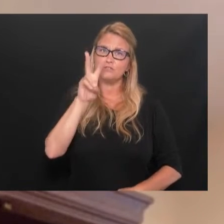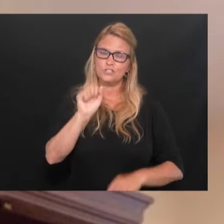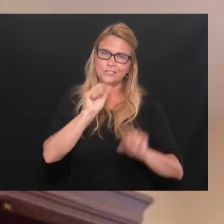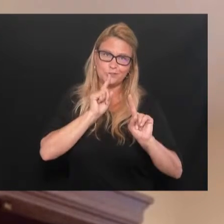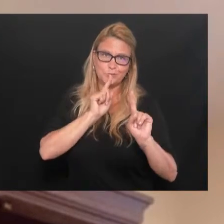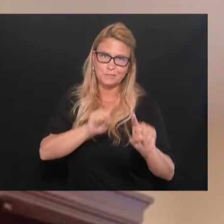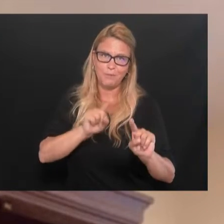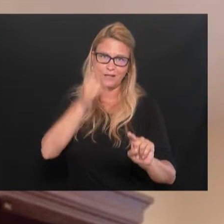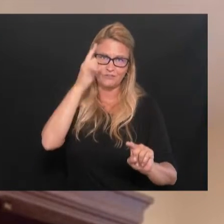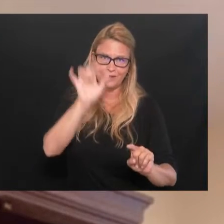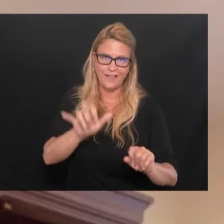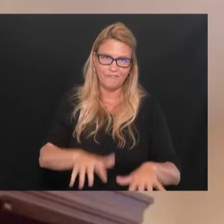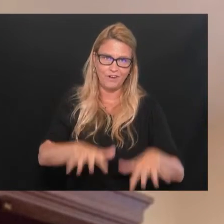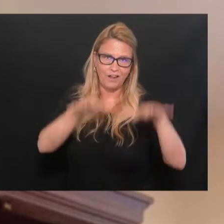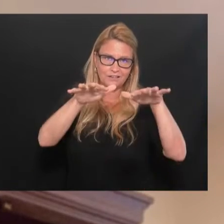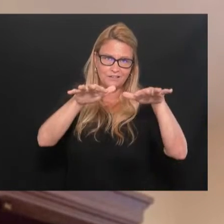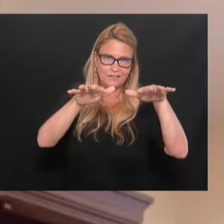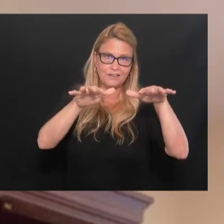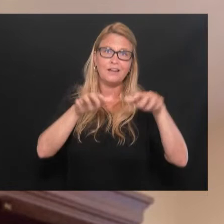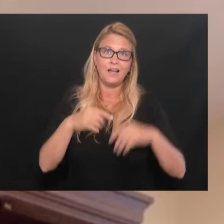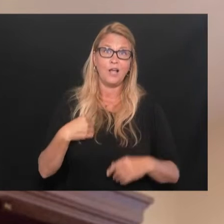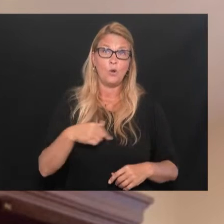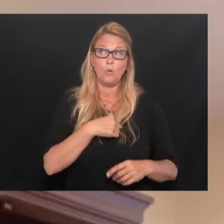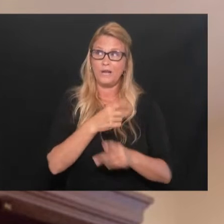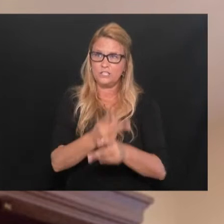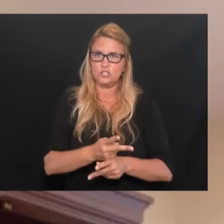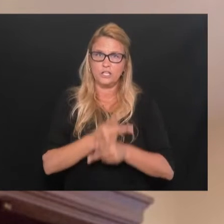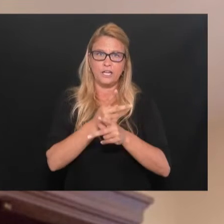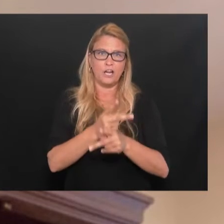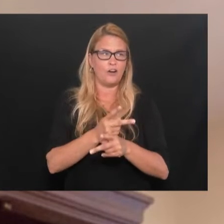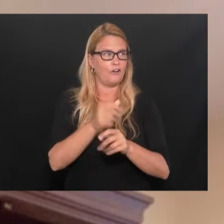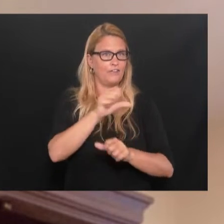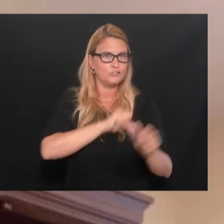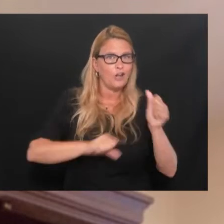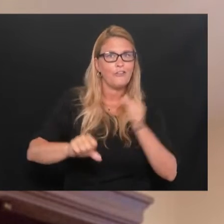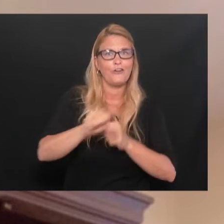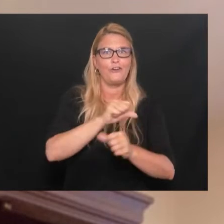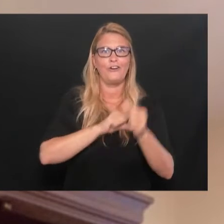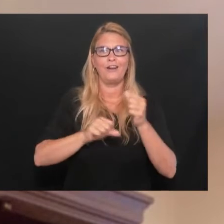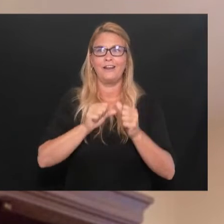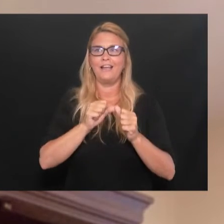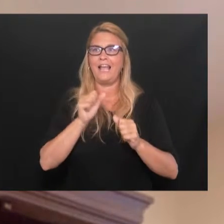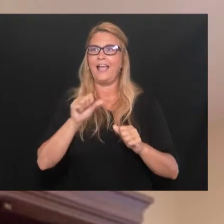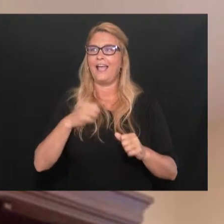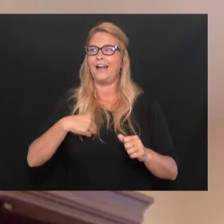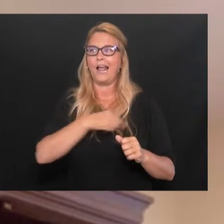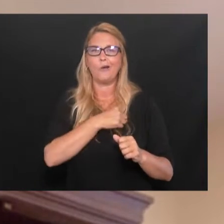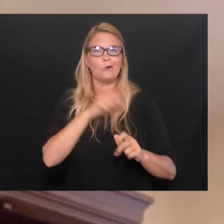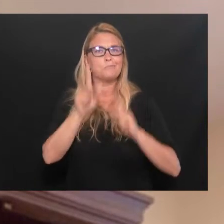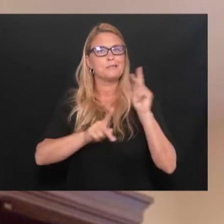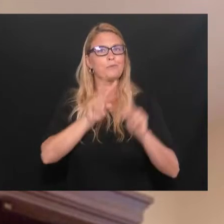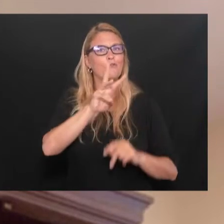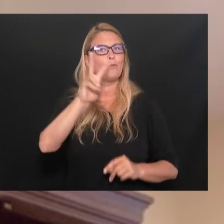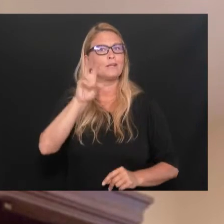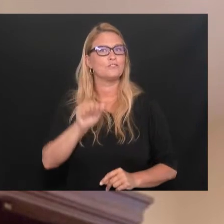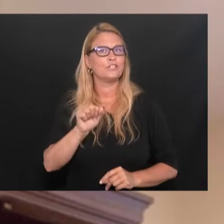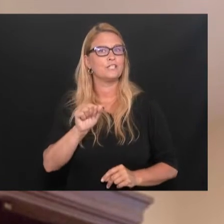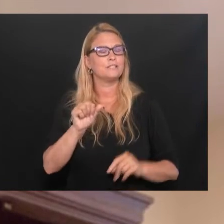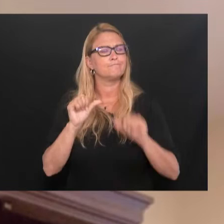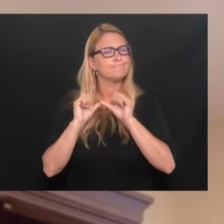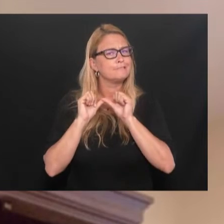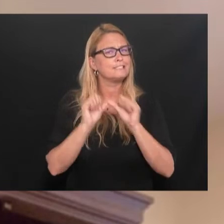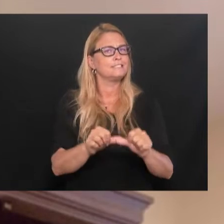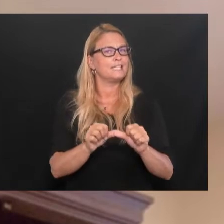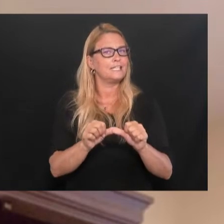to that flood, the way we took care of each other and our fellow West Virginians, and continue to